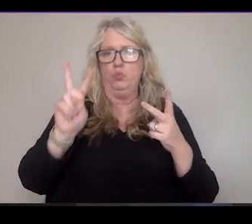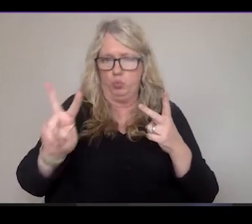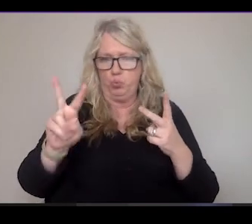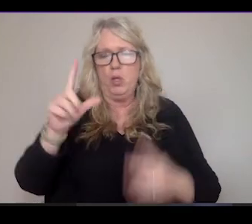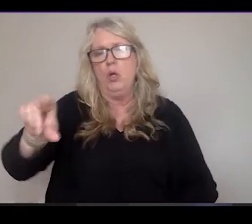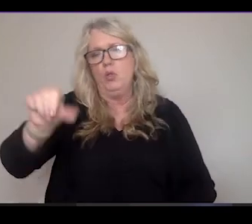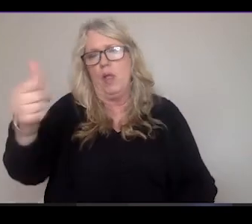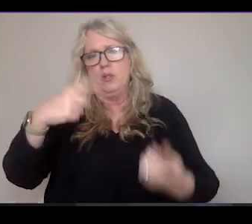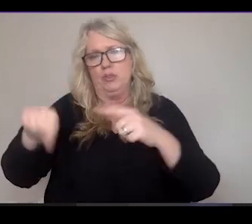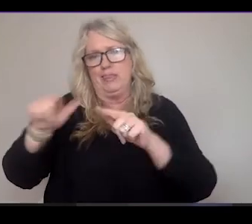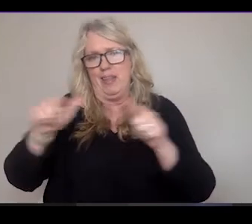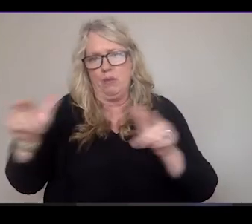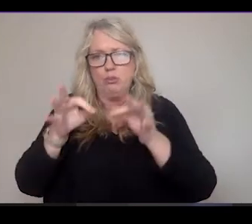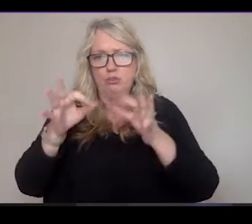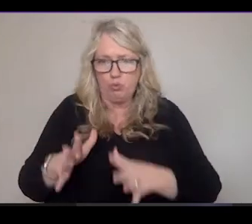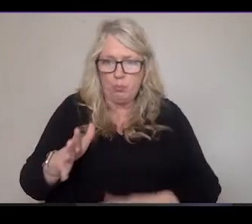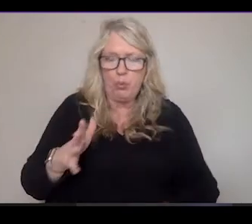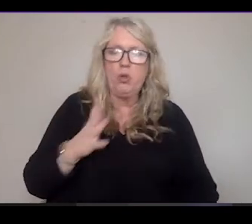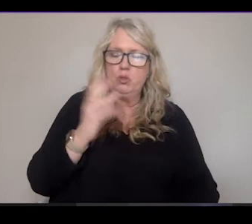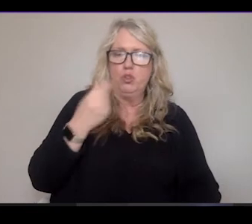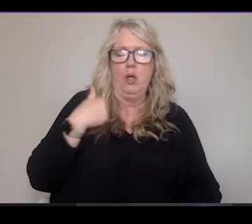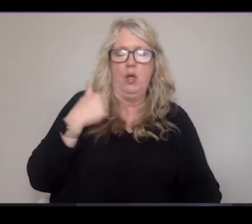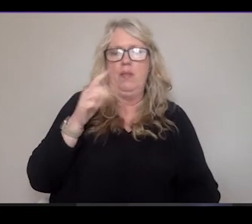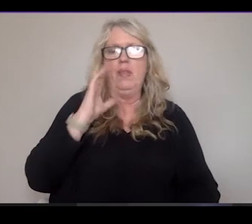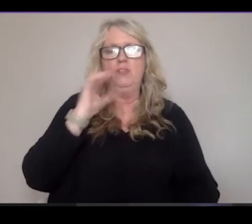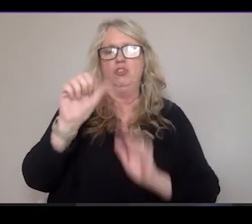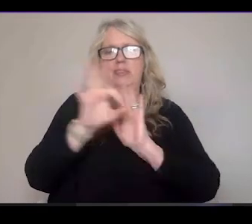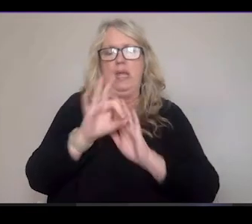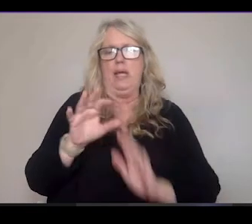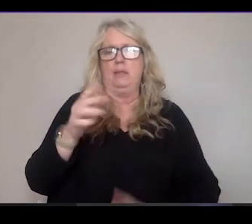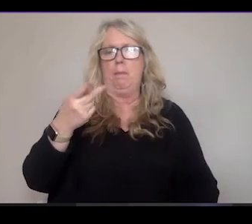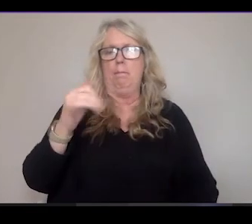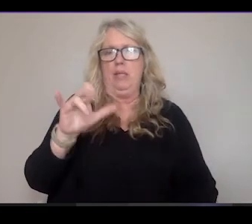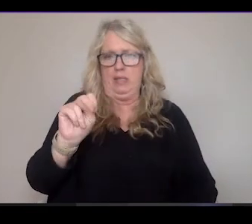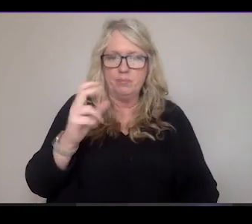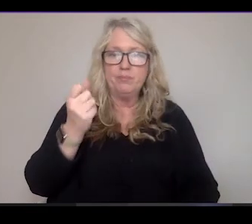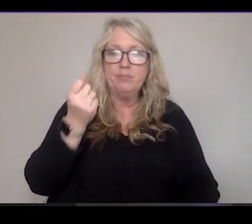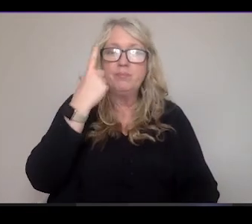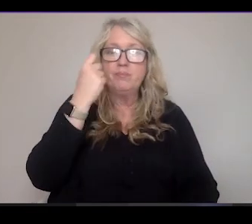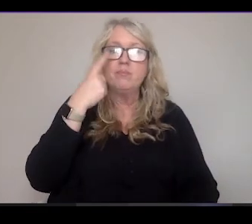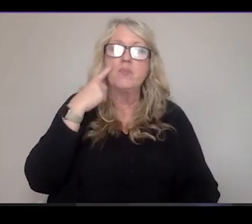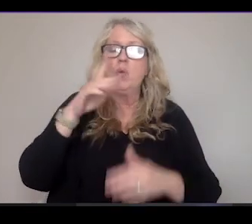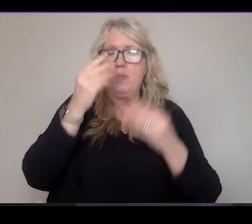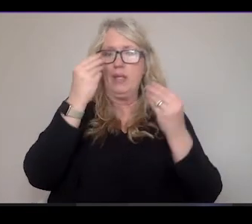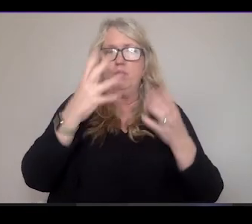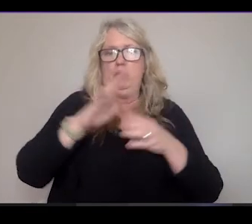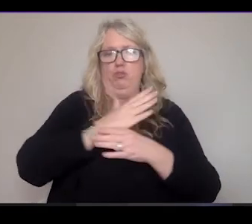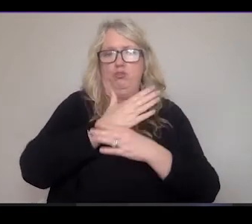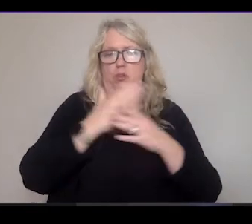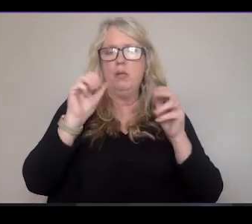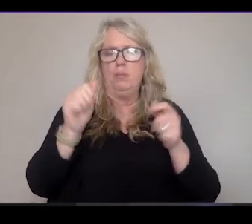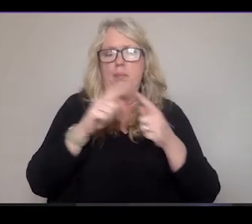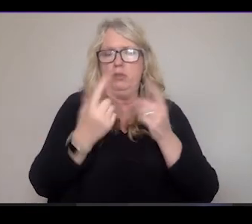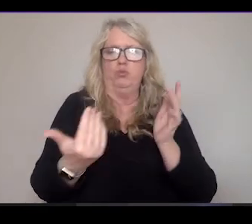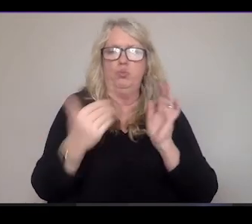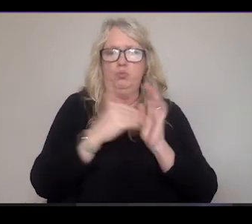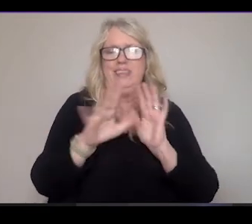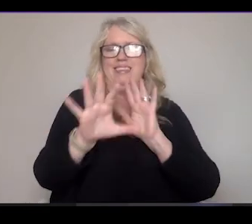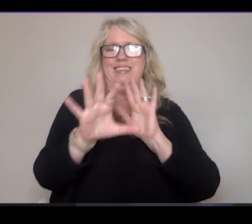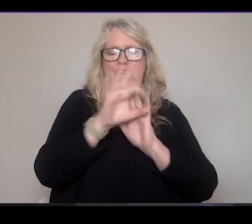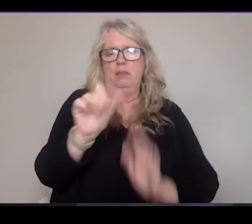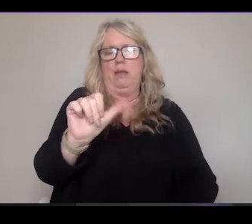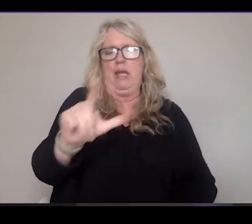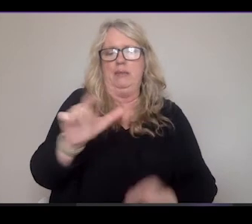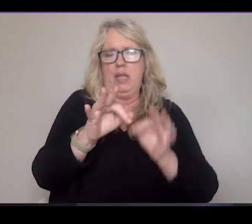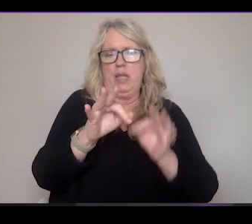SE Solomon 2, which is our other sign language interpreter, and select Pin. Please note that as content is shared, you may need